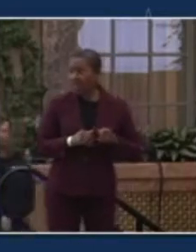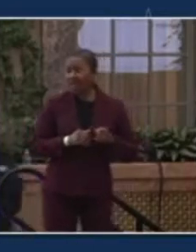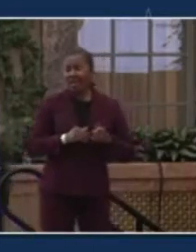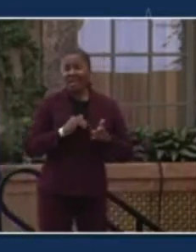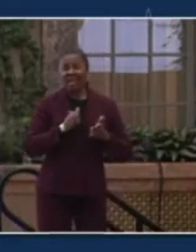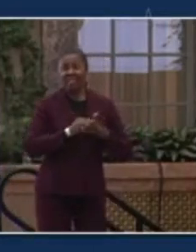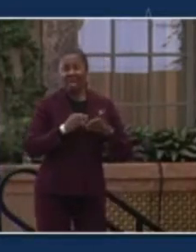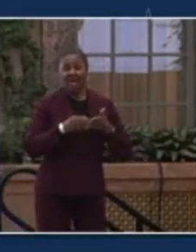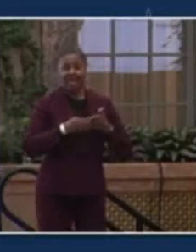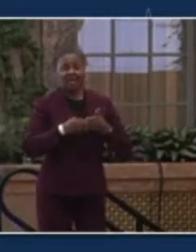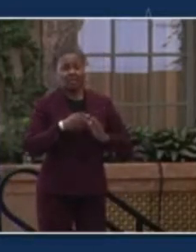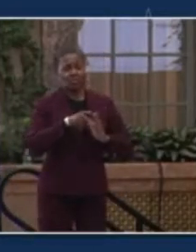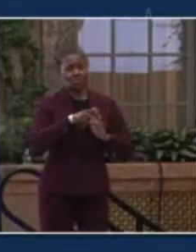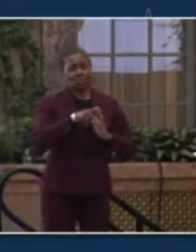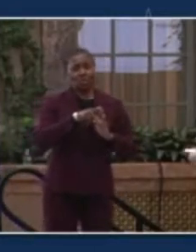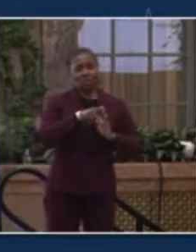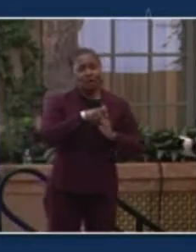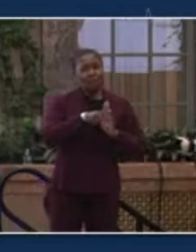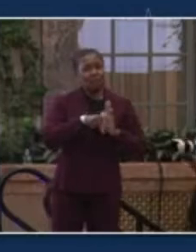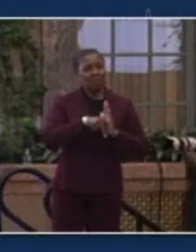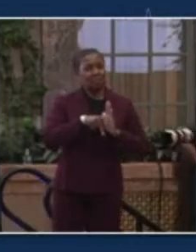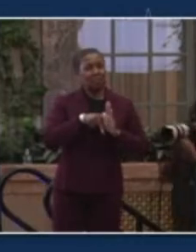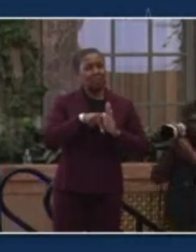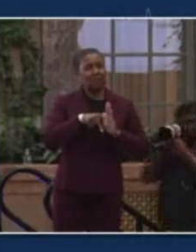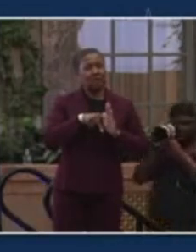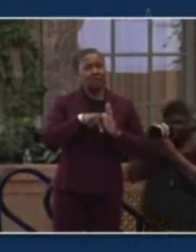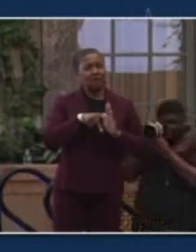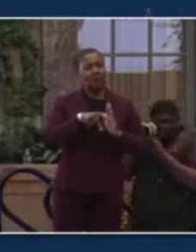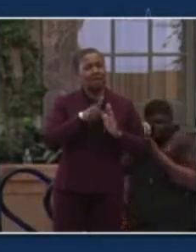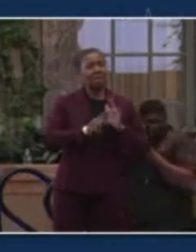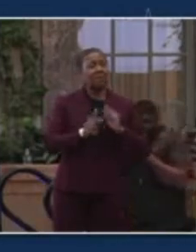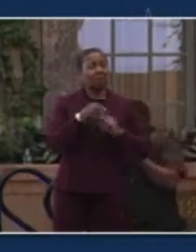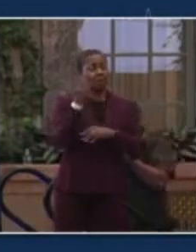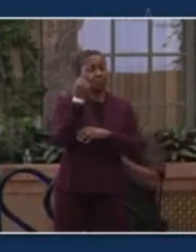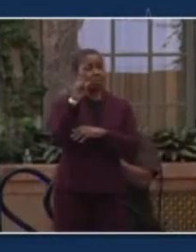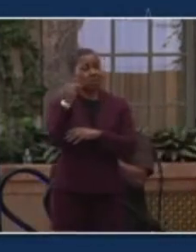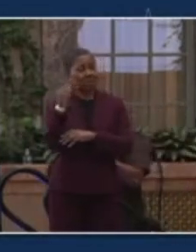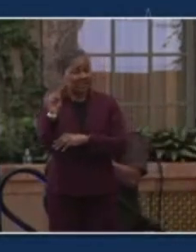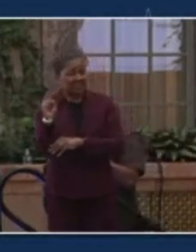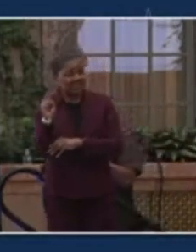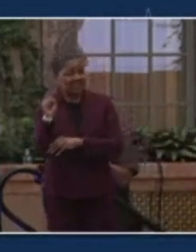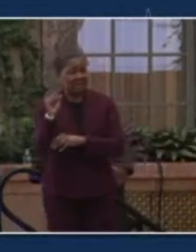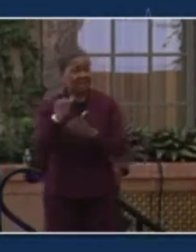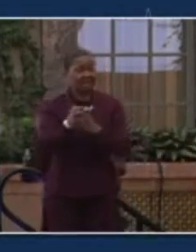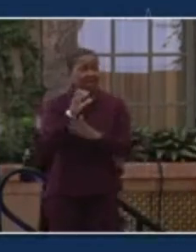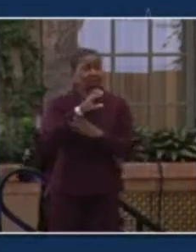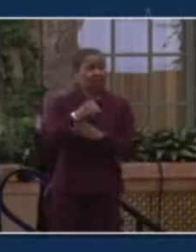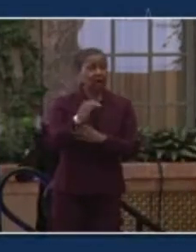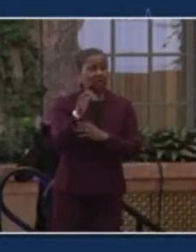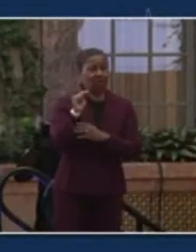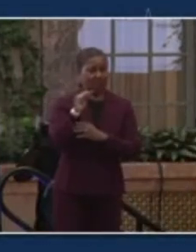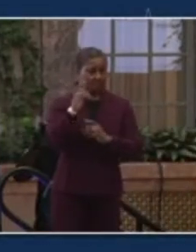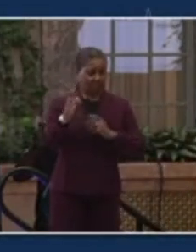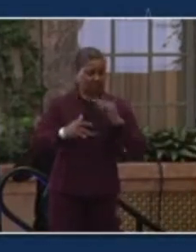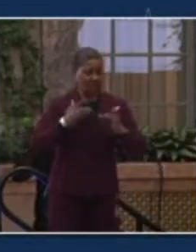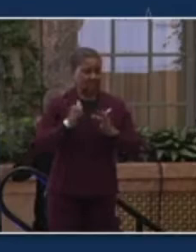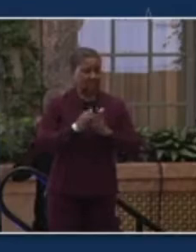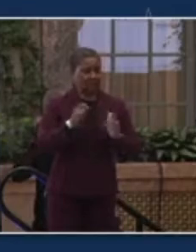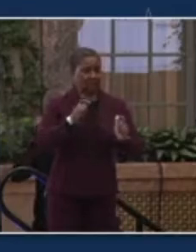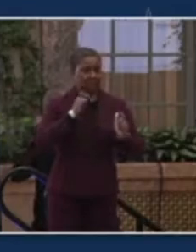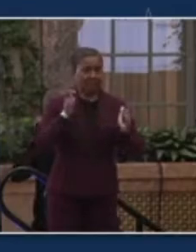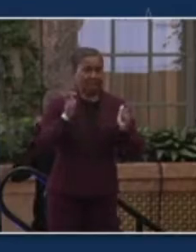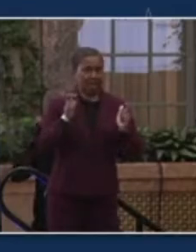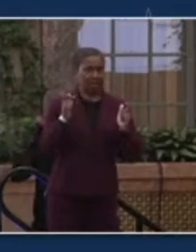That led to a caller suggesting a boycott of the Byrne signature event, Chicago Fest. That was a big one.